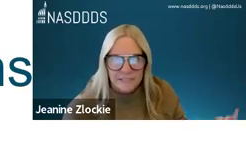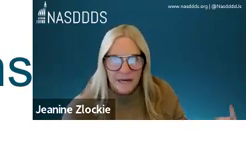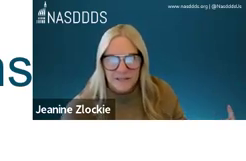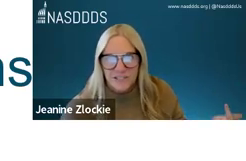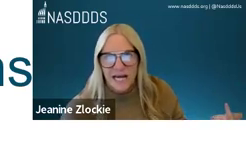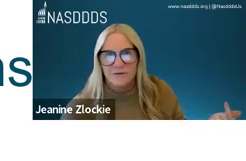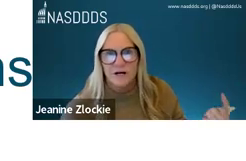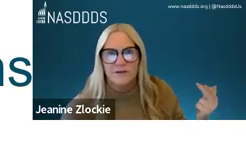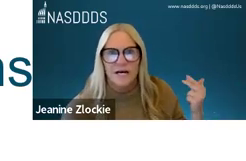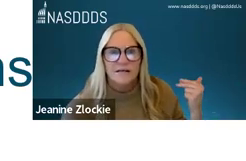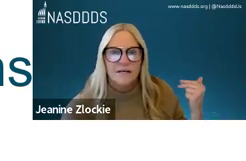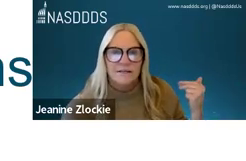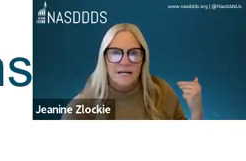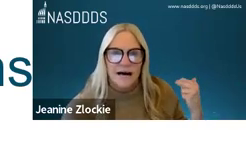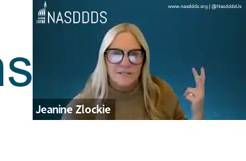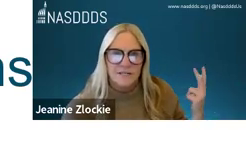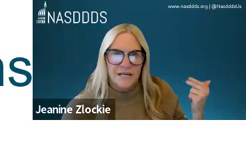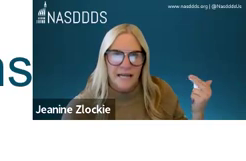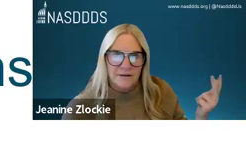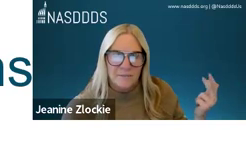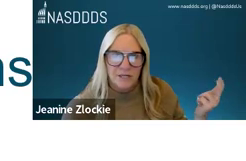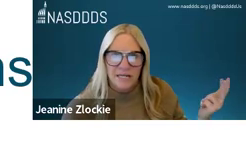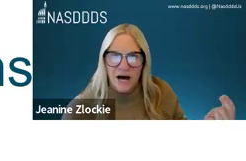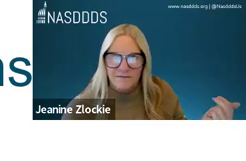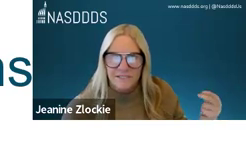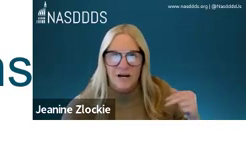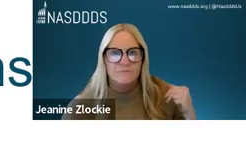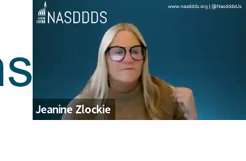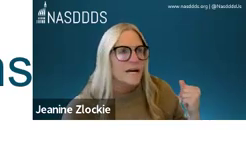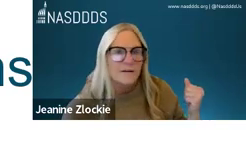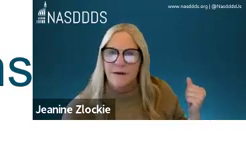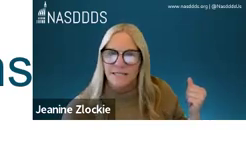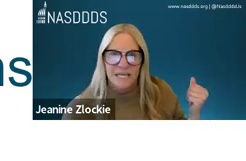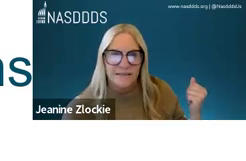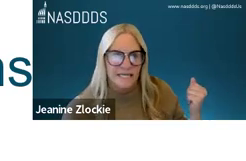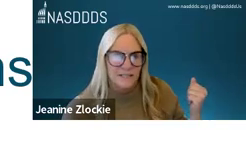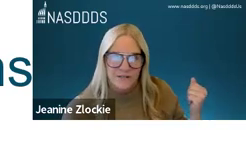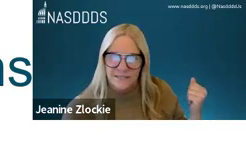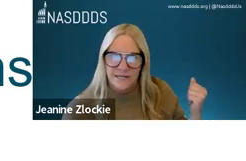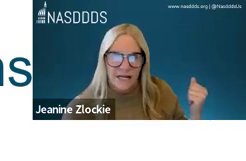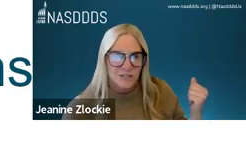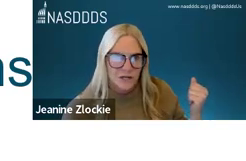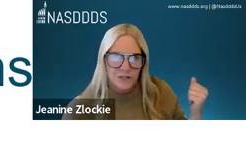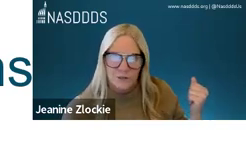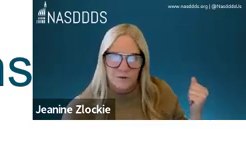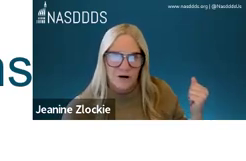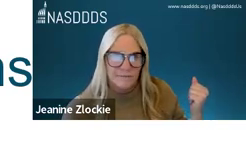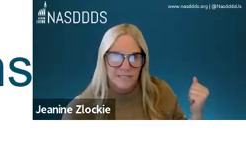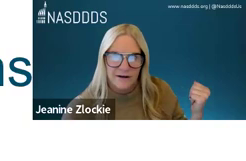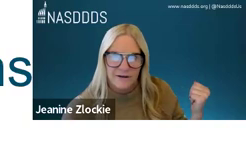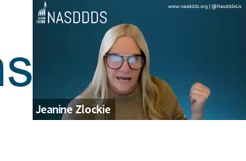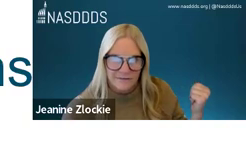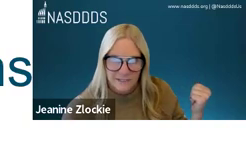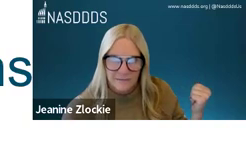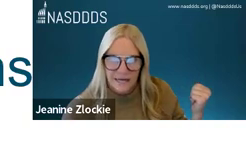Office of Inspector General, the Governor's Accountability Office are very much keenly interested and concerned with